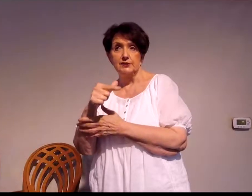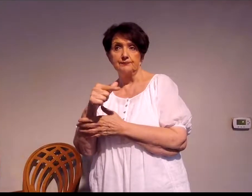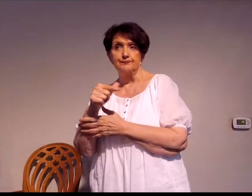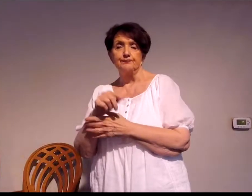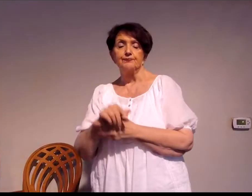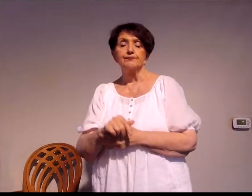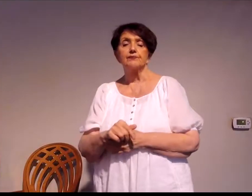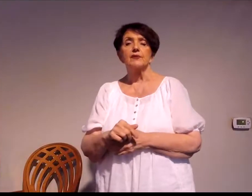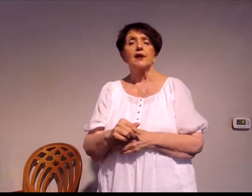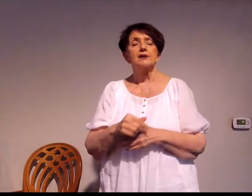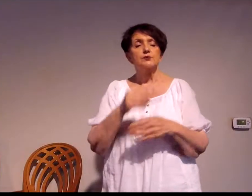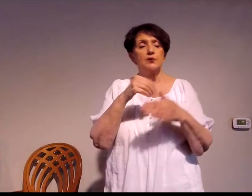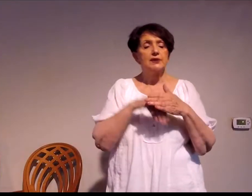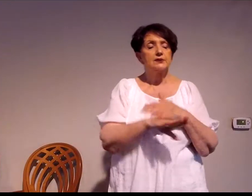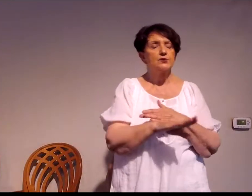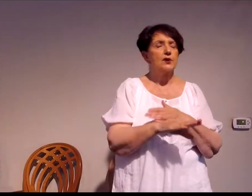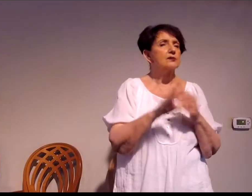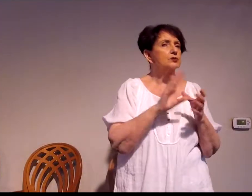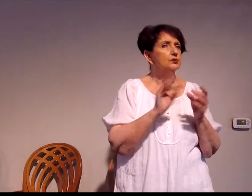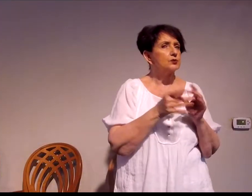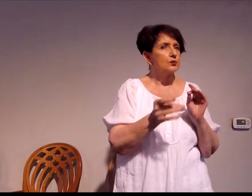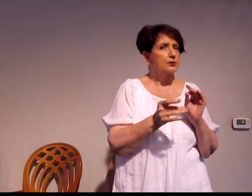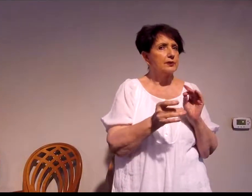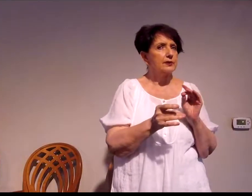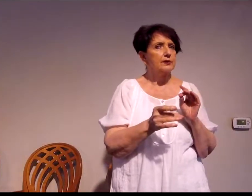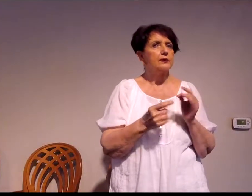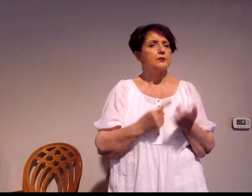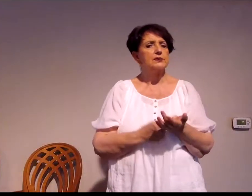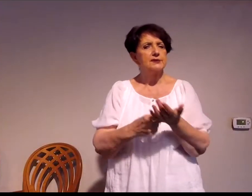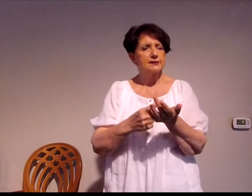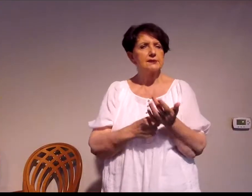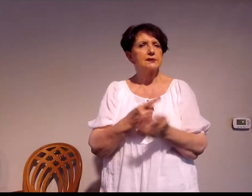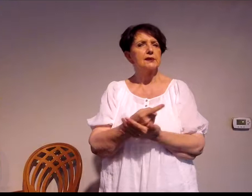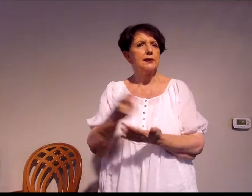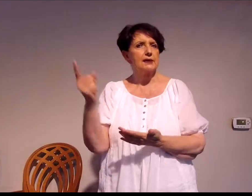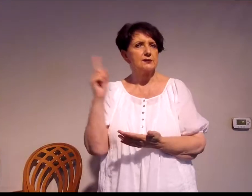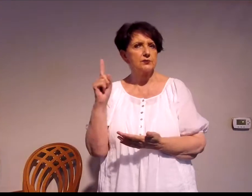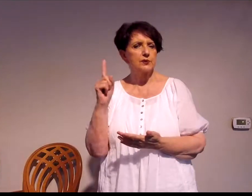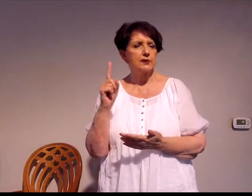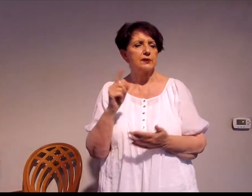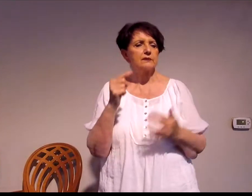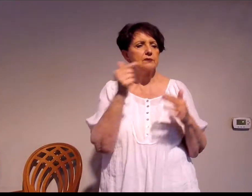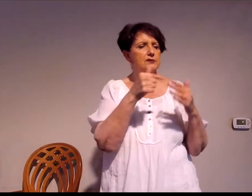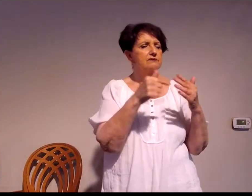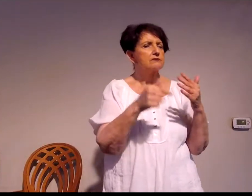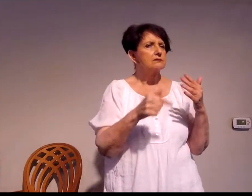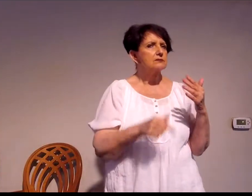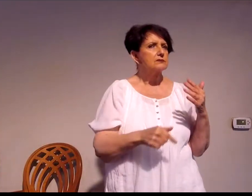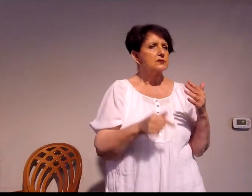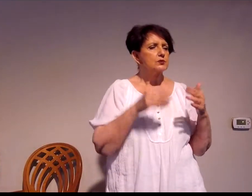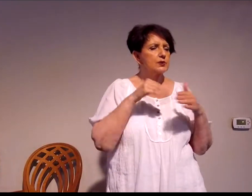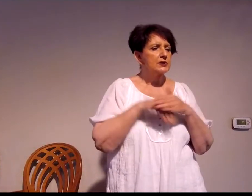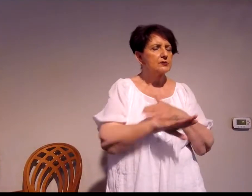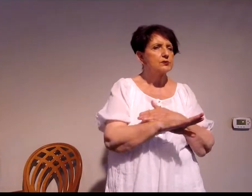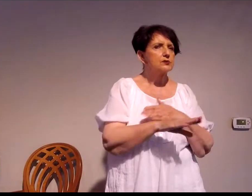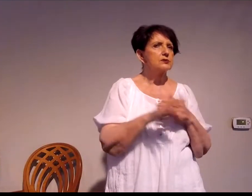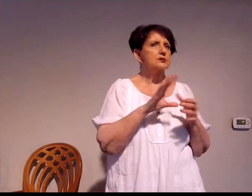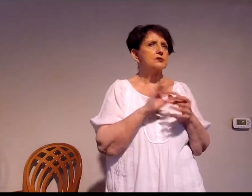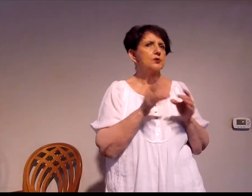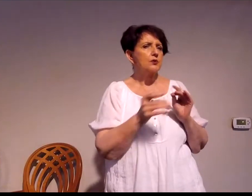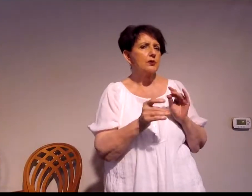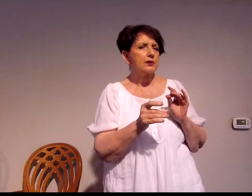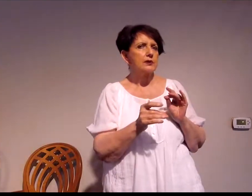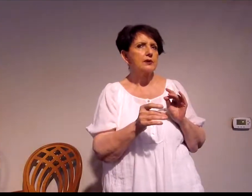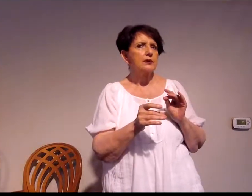Dr. Petra talked about last Sunday. That all the ways in which we walk into this story. Well, the